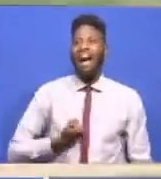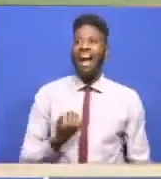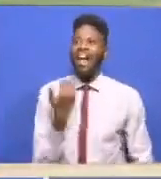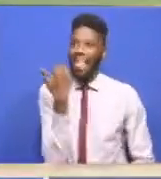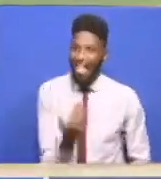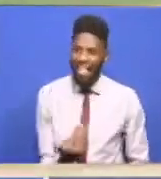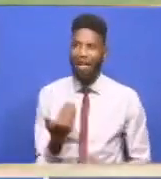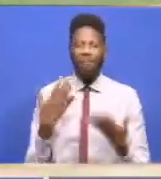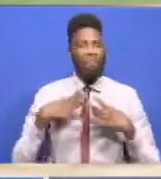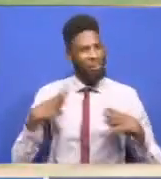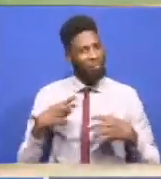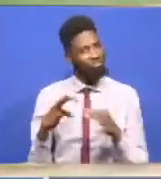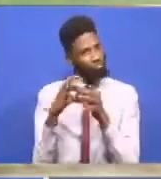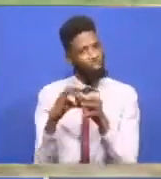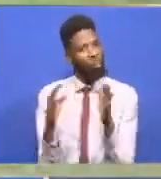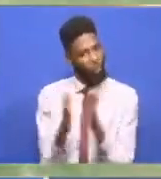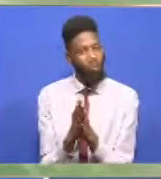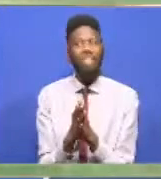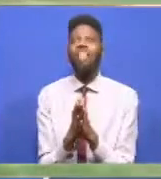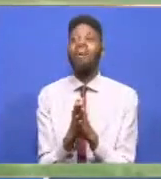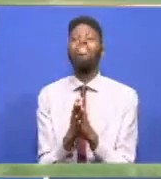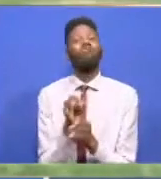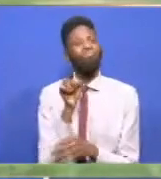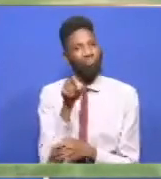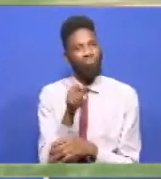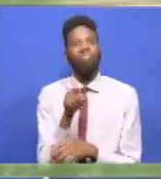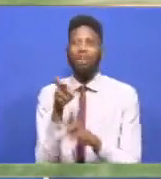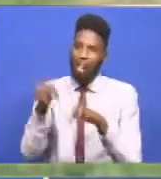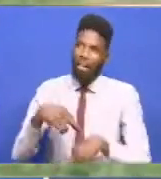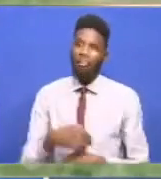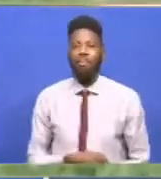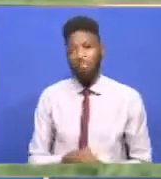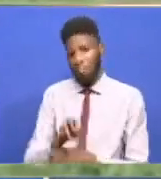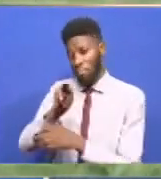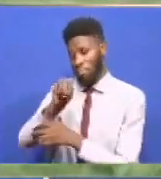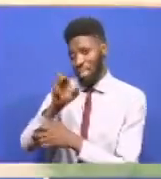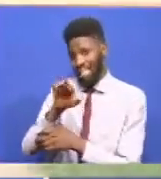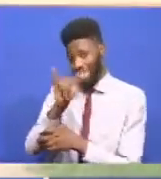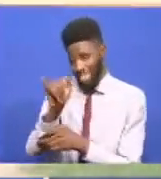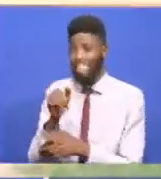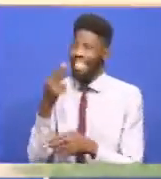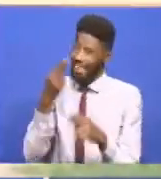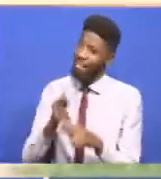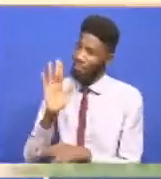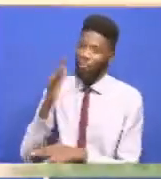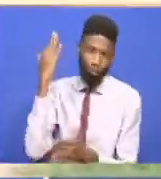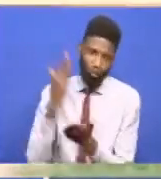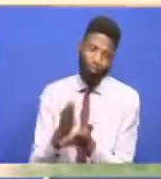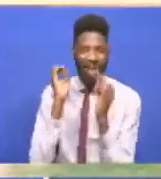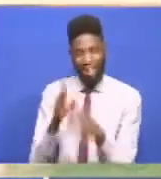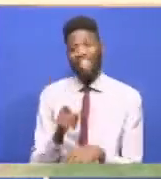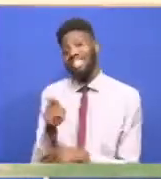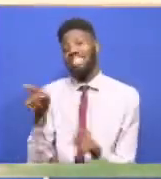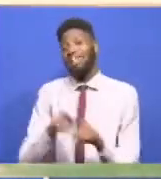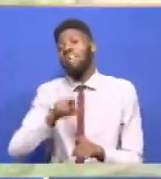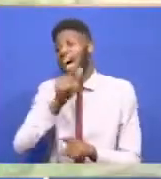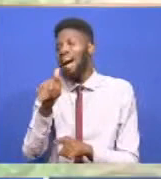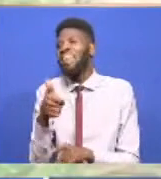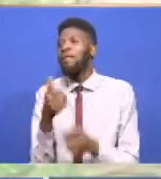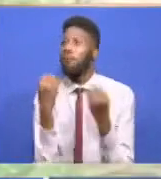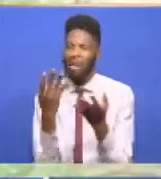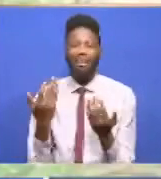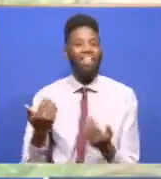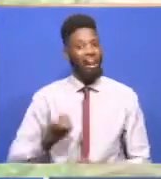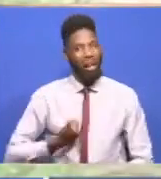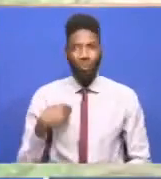closest to them. Mary, not her real name, becomes the latest victim of a growing number of girls who have suffered defilement or rape across the country.